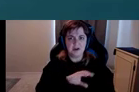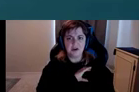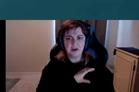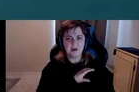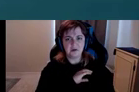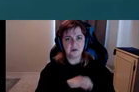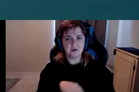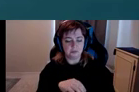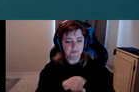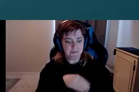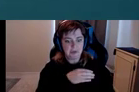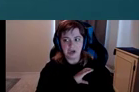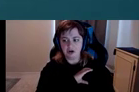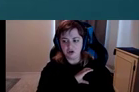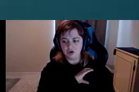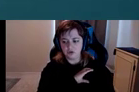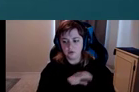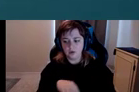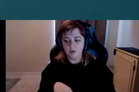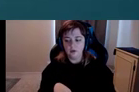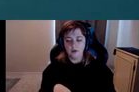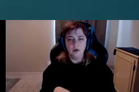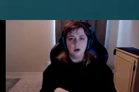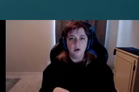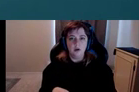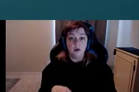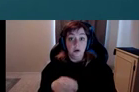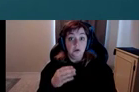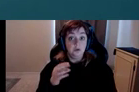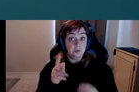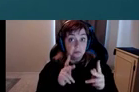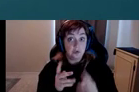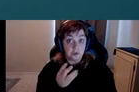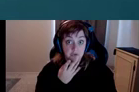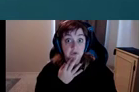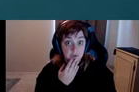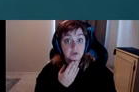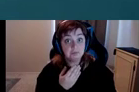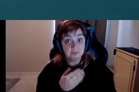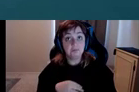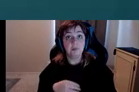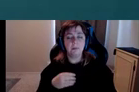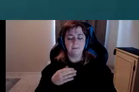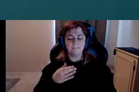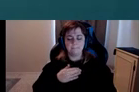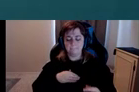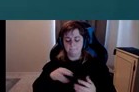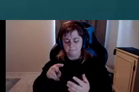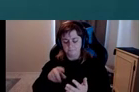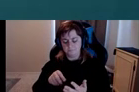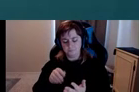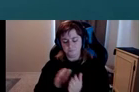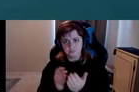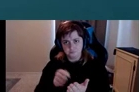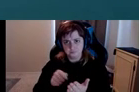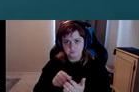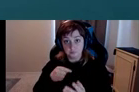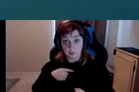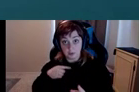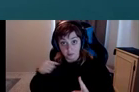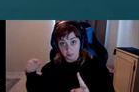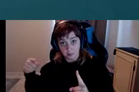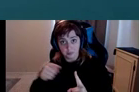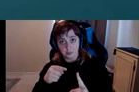goal and aim wasn't, I'm gonna introduce you to a person of color. My goal and aim was to, I'm gonna introduce you to a